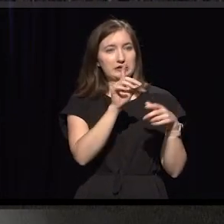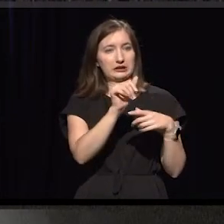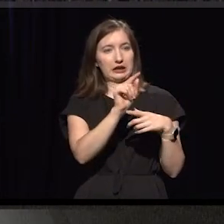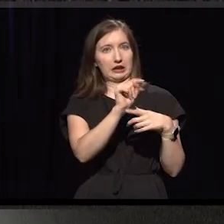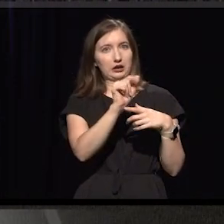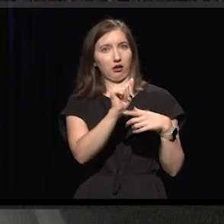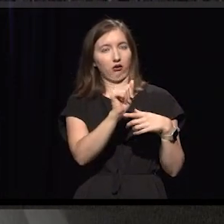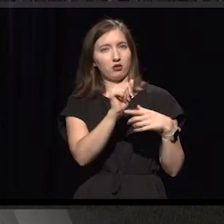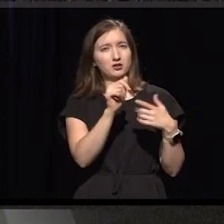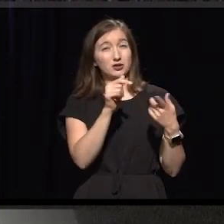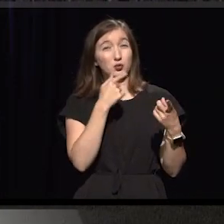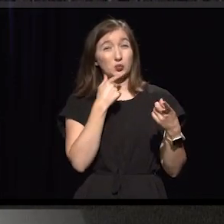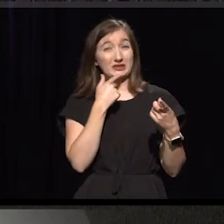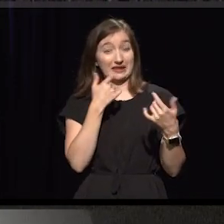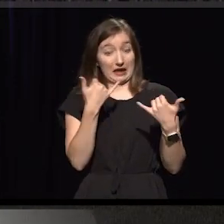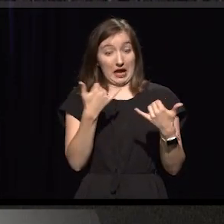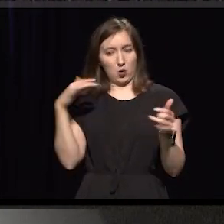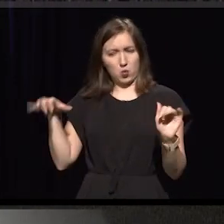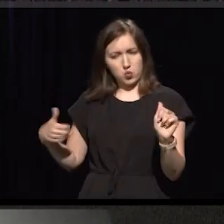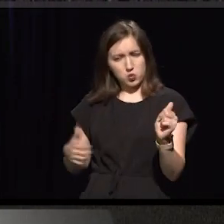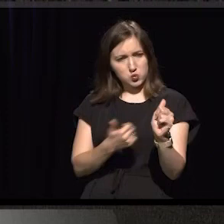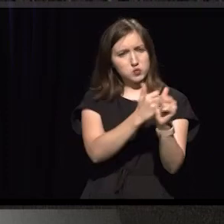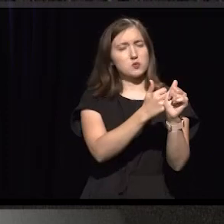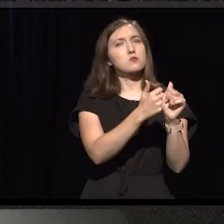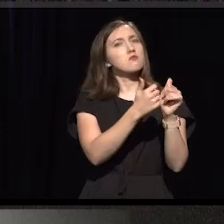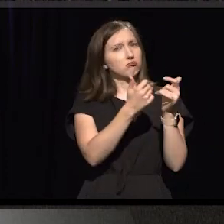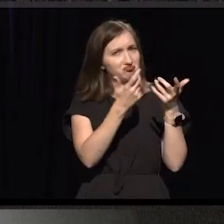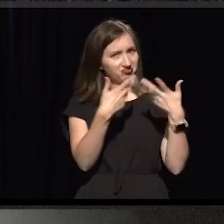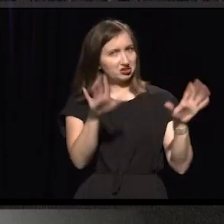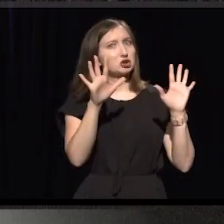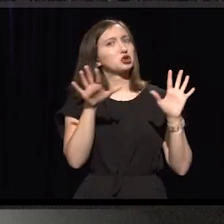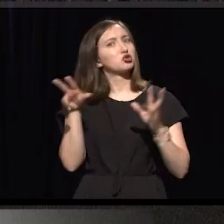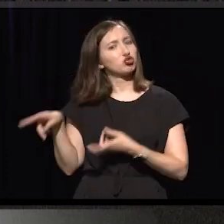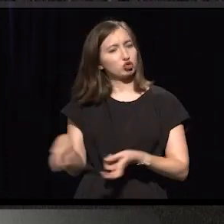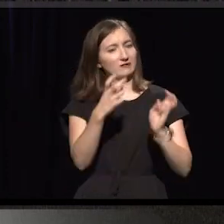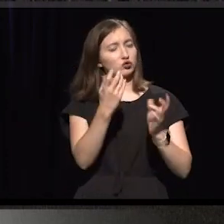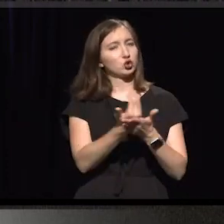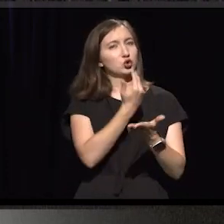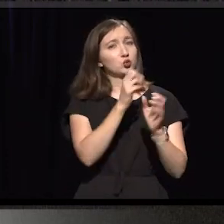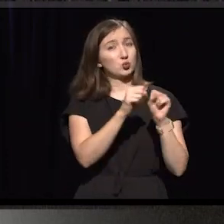heard a backlog was a possibility. Have you guys seen an impact on that at all?